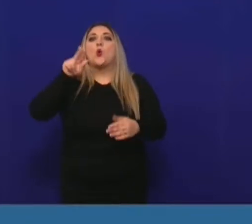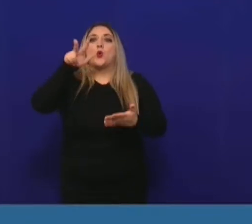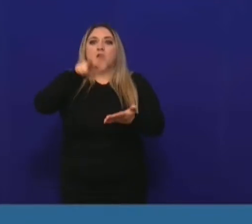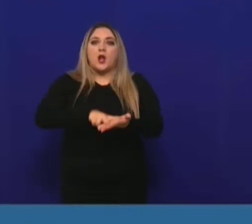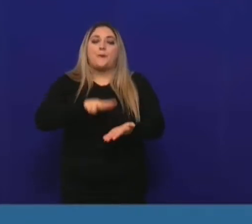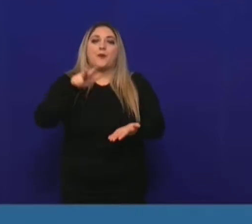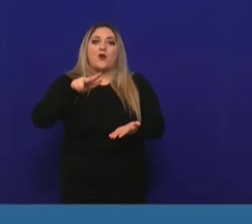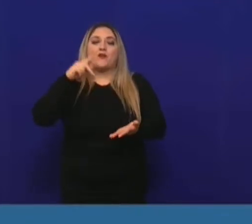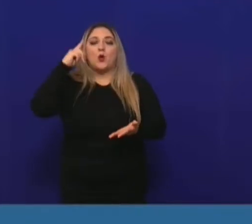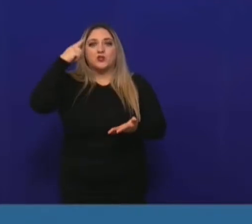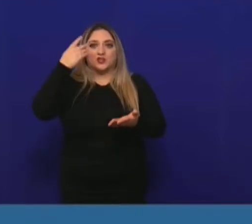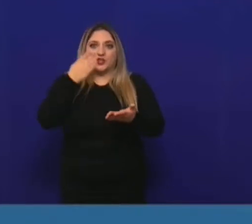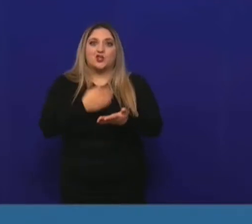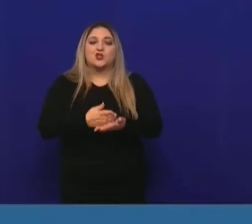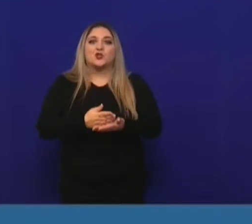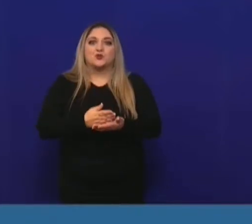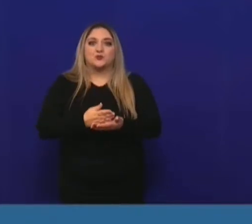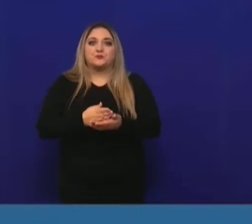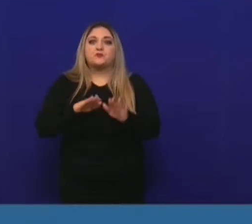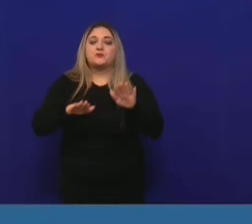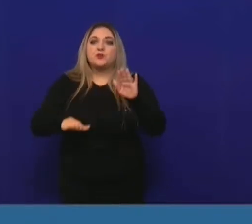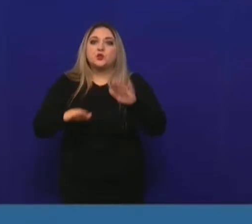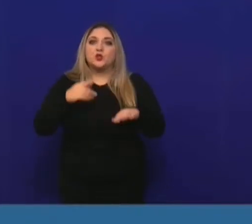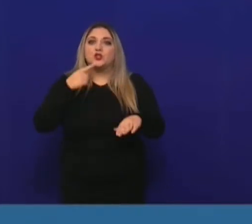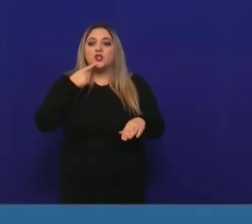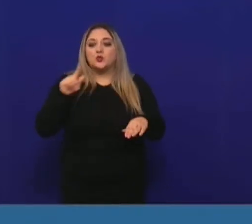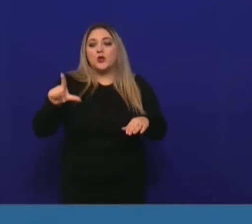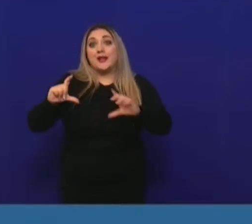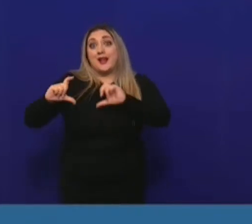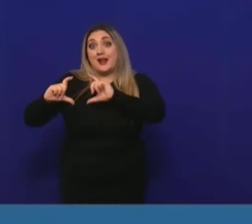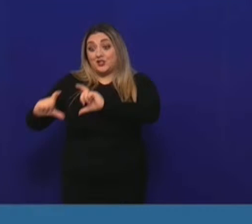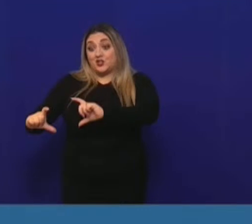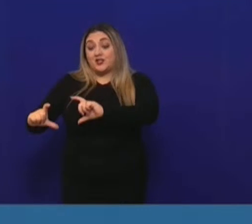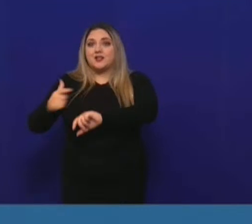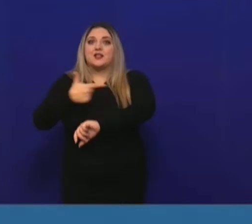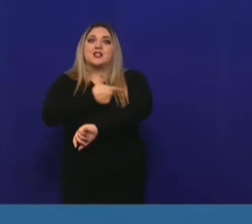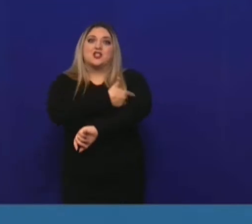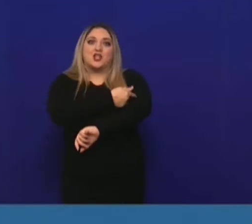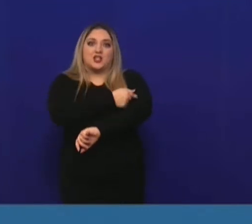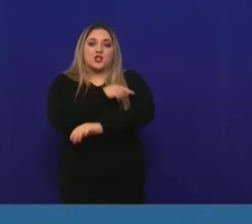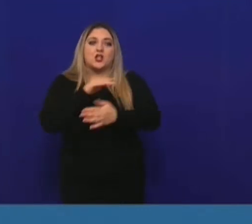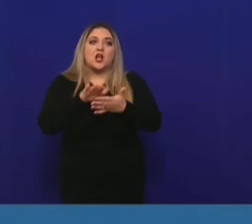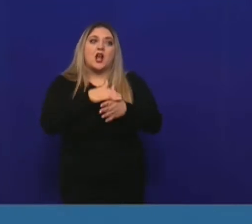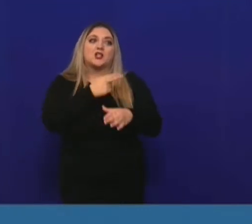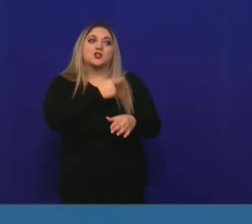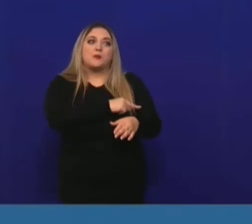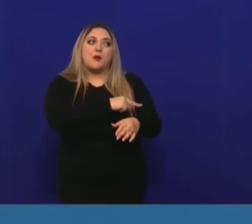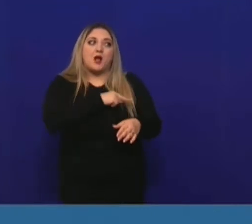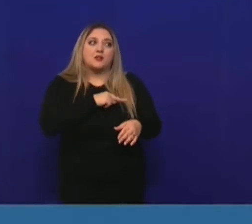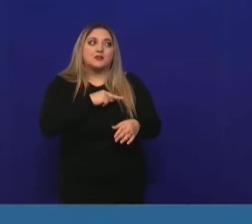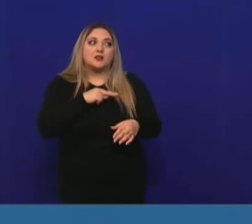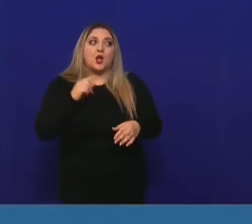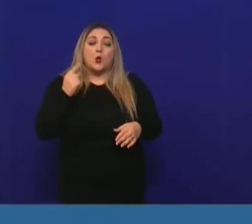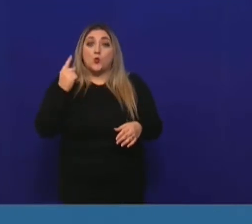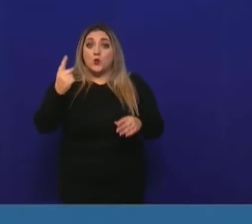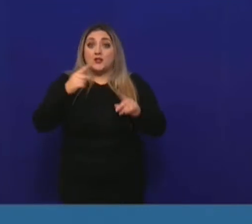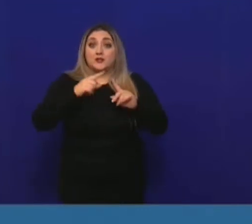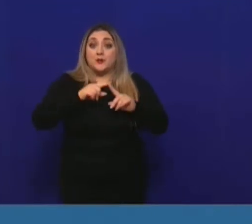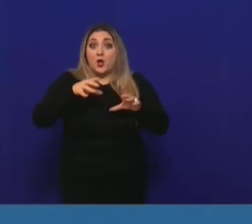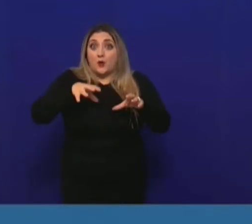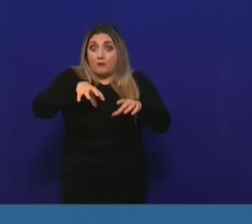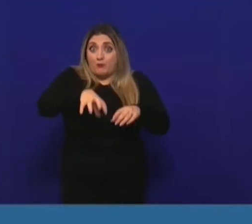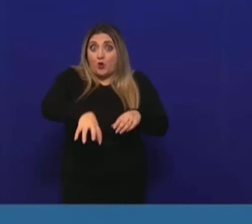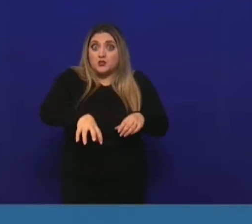nilqgħu fatt li le ma tkun qiegħda tilliċenzja aktar vaccines għaliex Malta kienet minn ta' qudiem li aħna għamilna wkoll agreements ma'